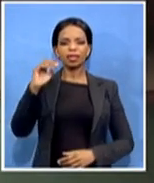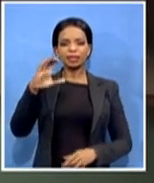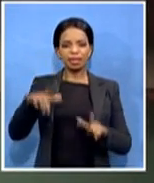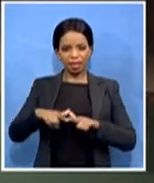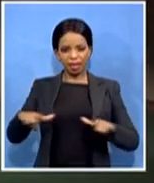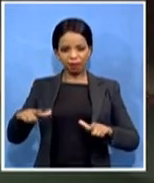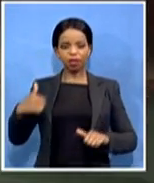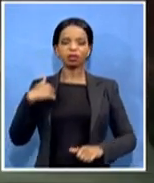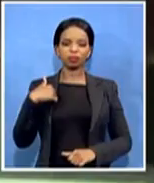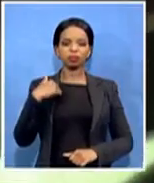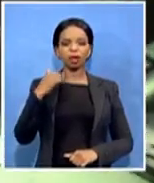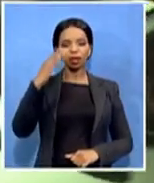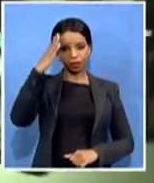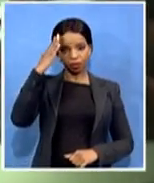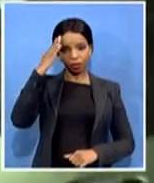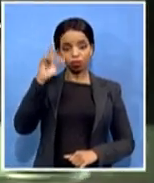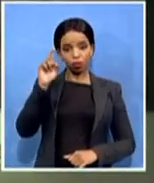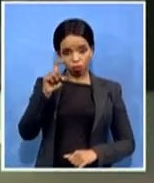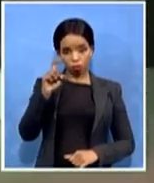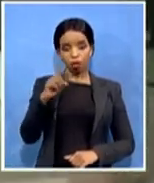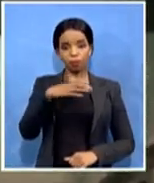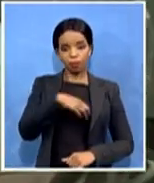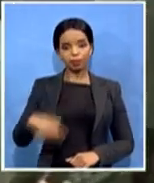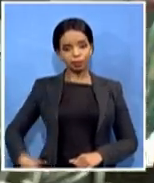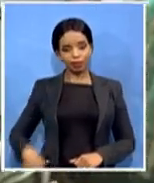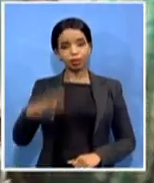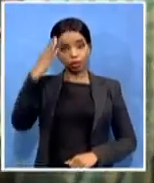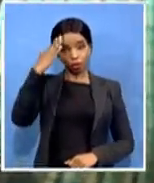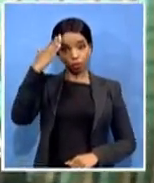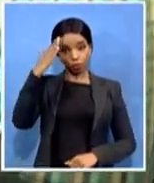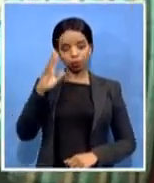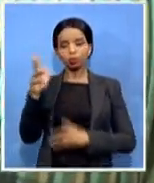it, knew about the interaction of ZANU-PF and the ANC.